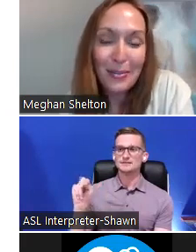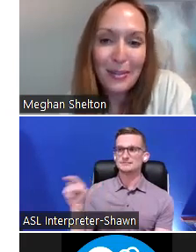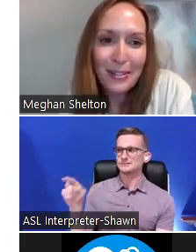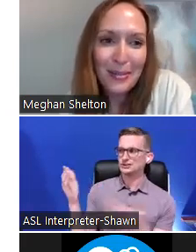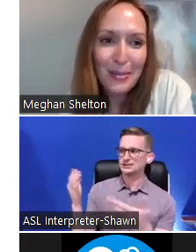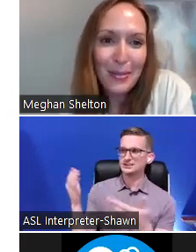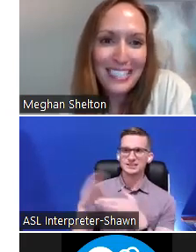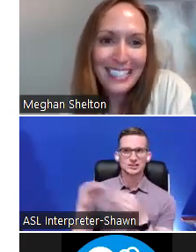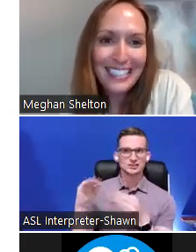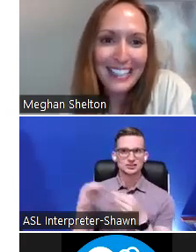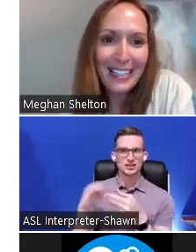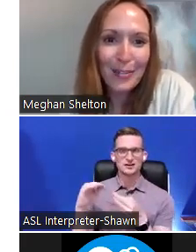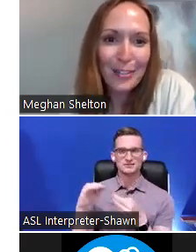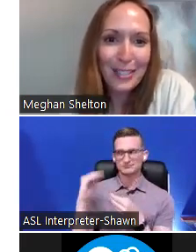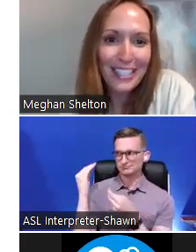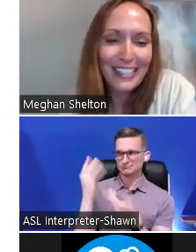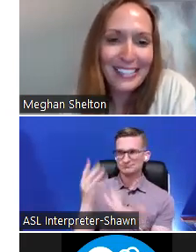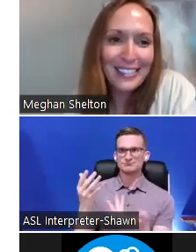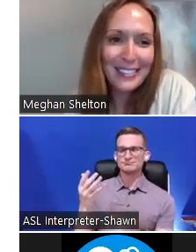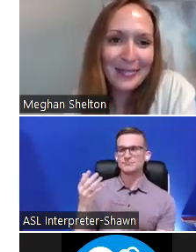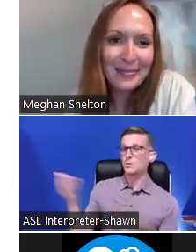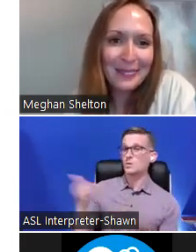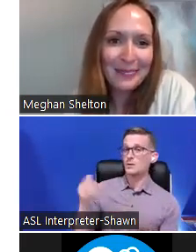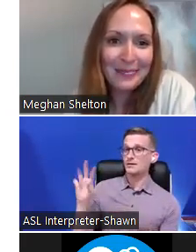all. Welcome, Wendy, and thank you for joining us.